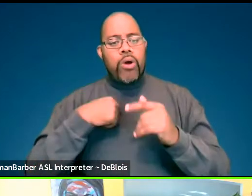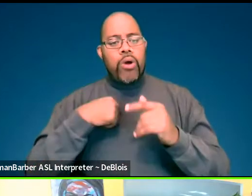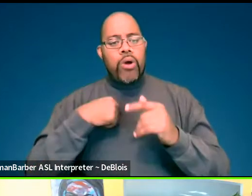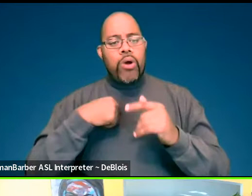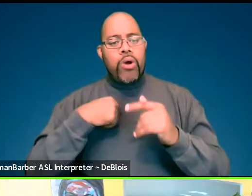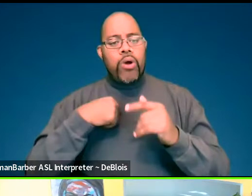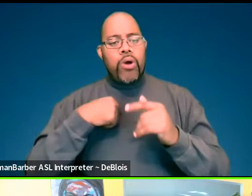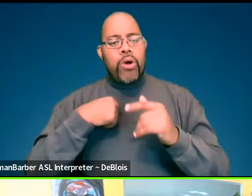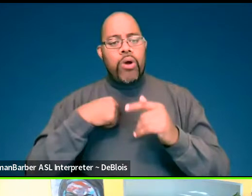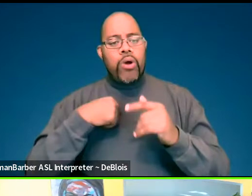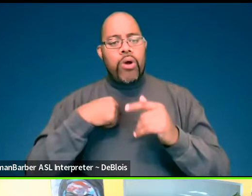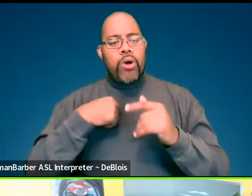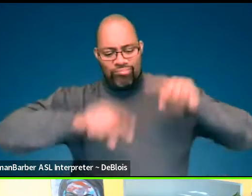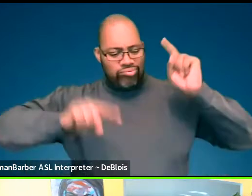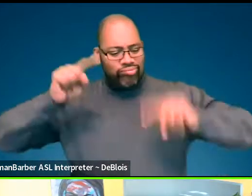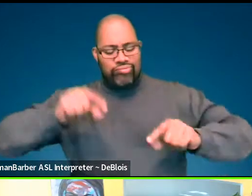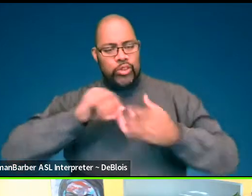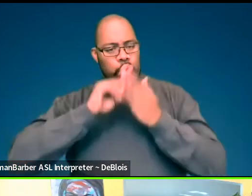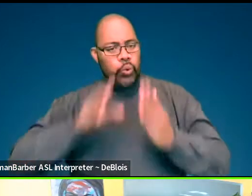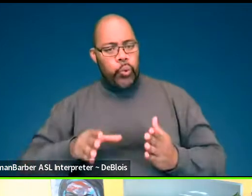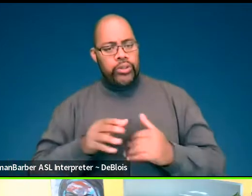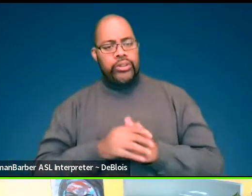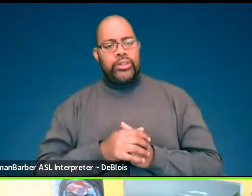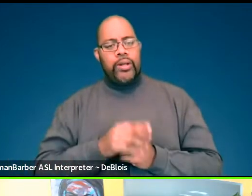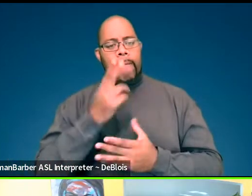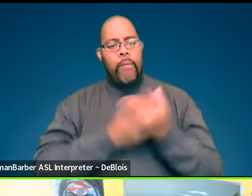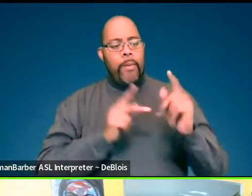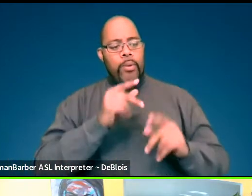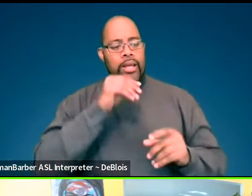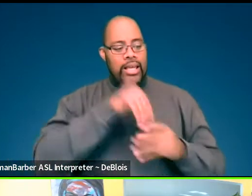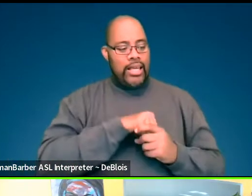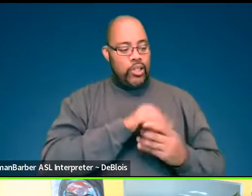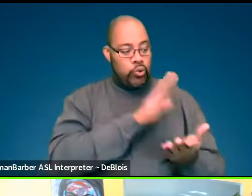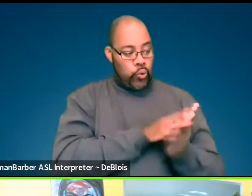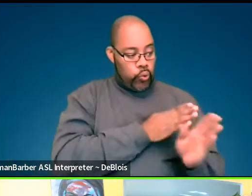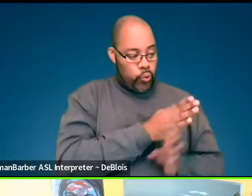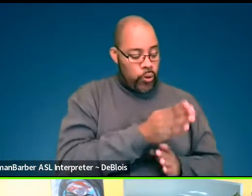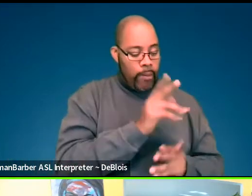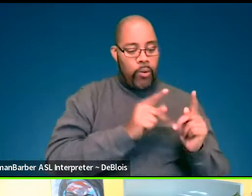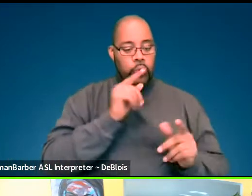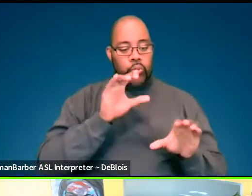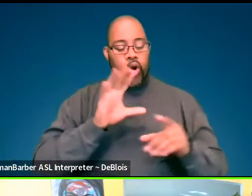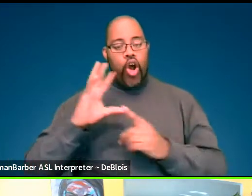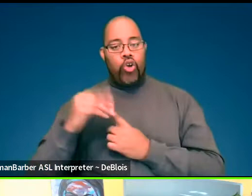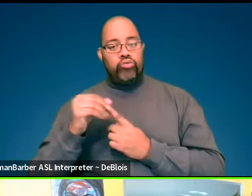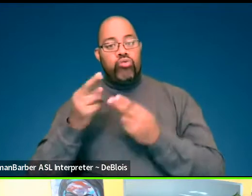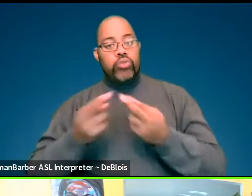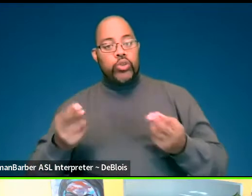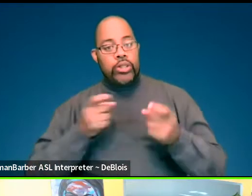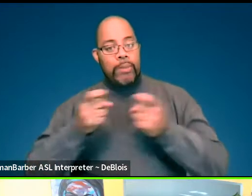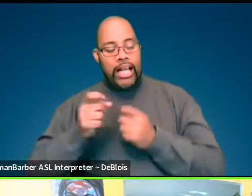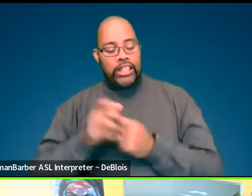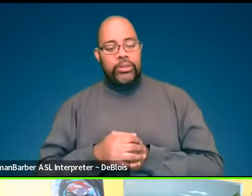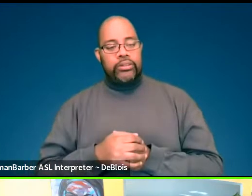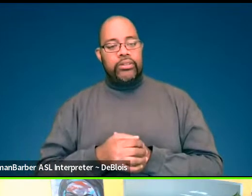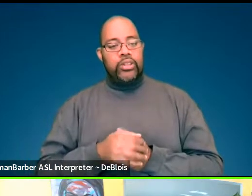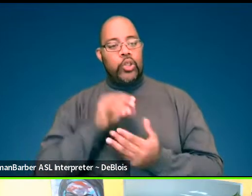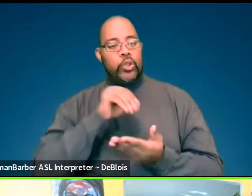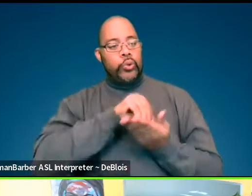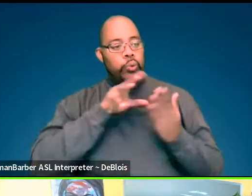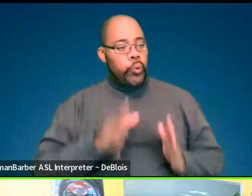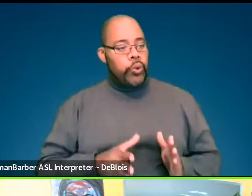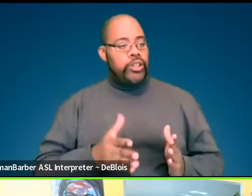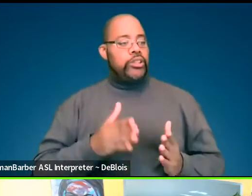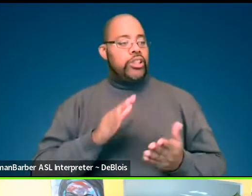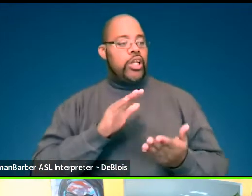with a variety of scholars, both those who are in academia, those who do cultural resource management, students,